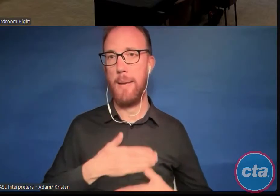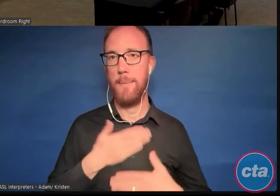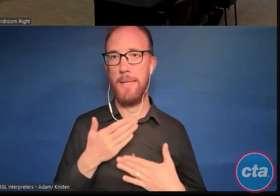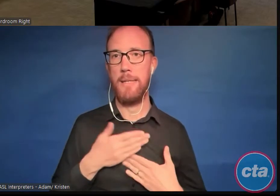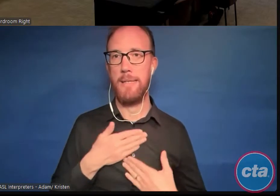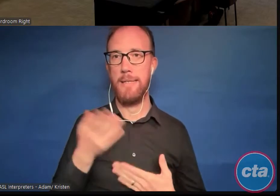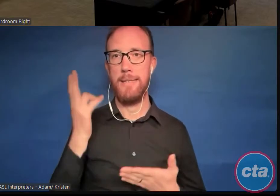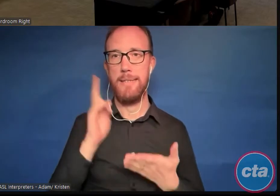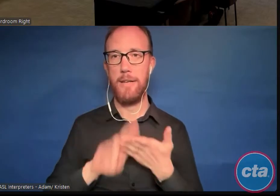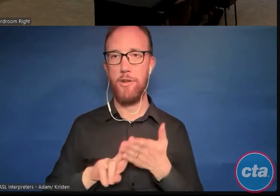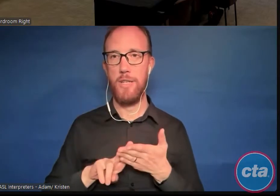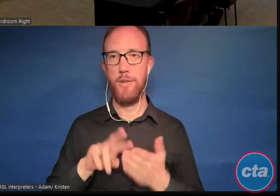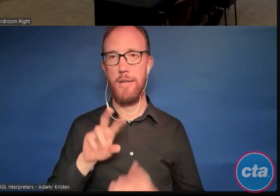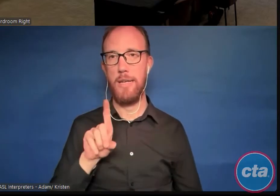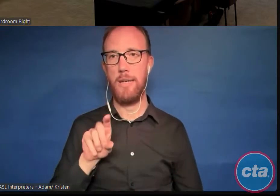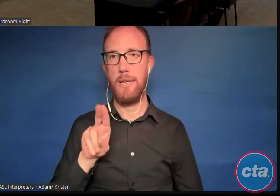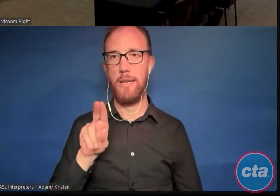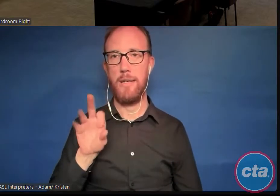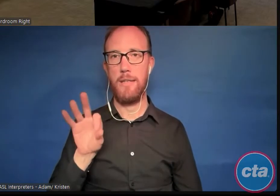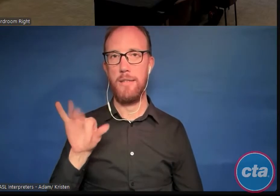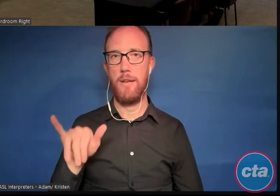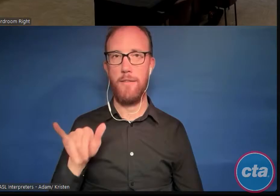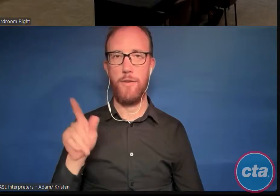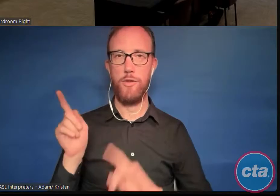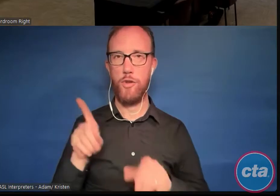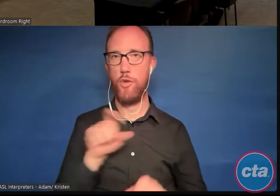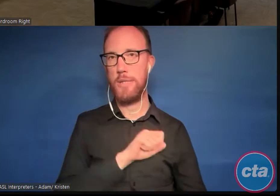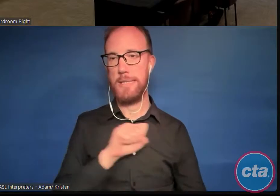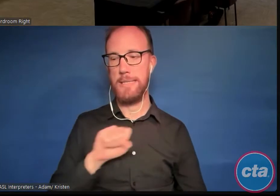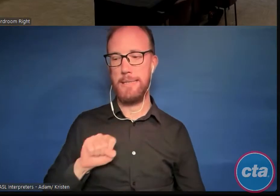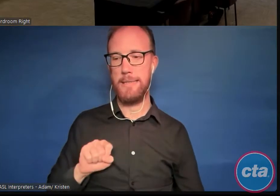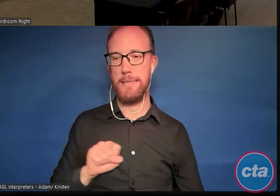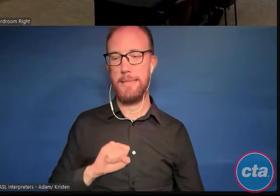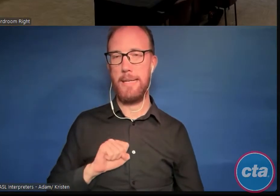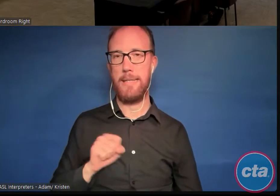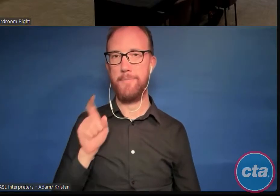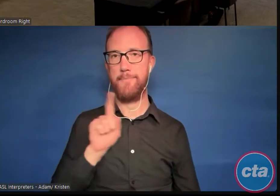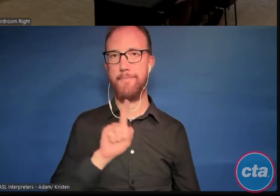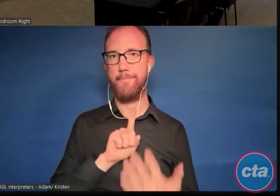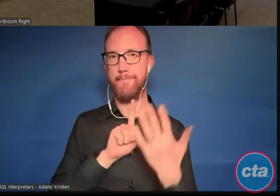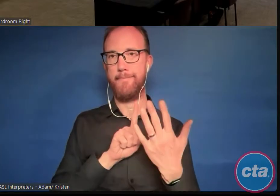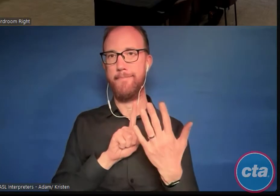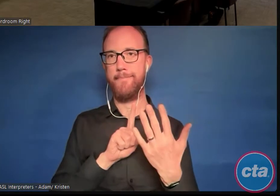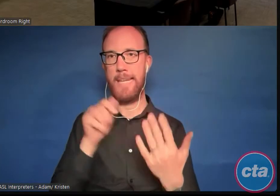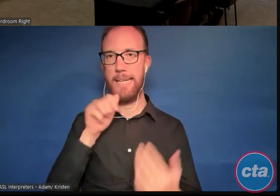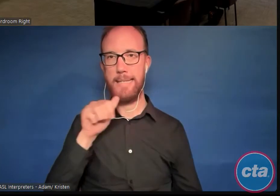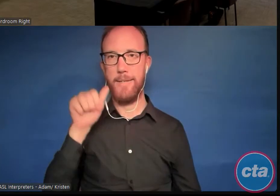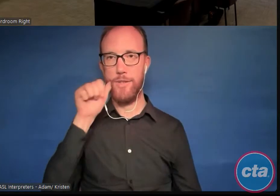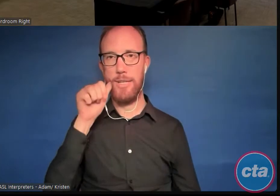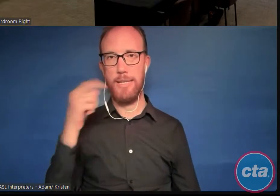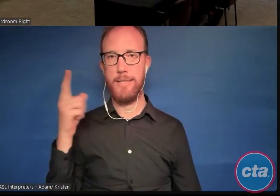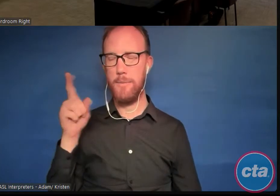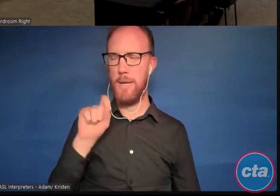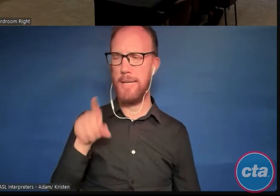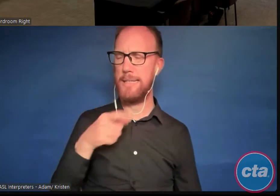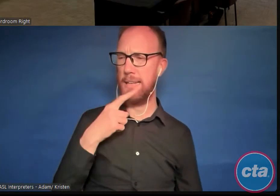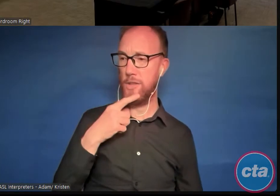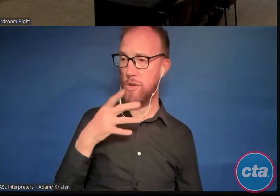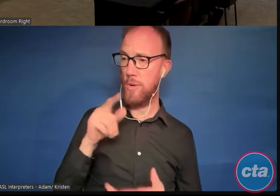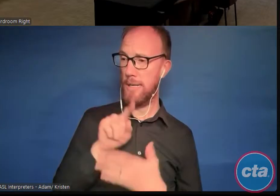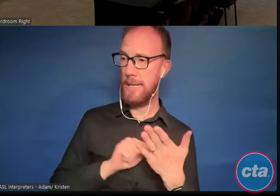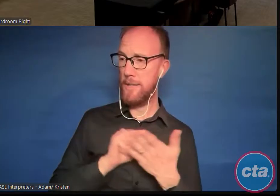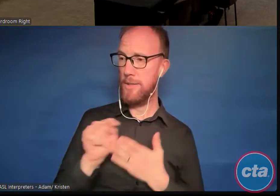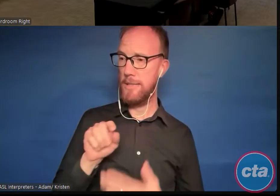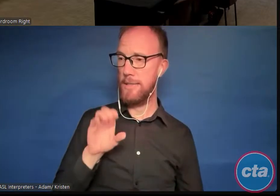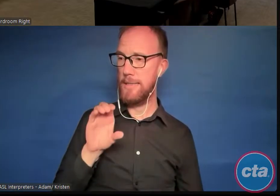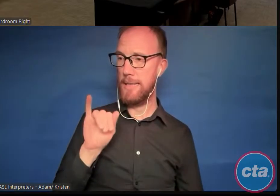Secretary Duffy was in Senate hearings yesterday and was actually given a question about, do you intend to cancel any of the CIG